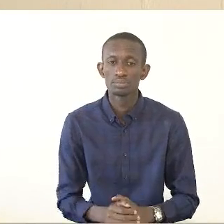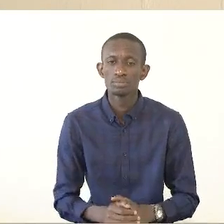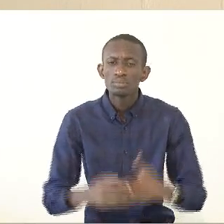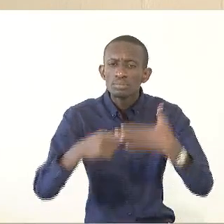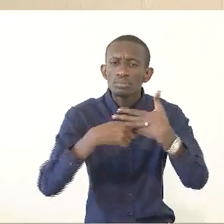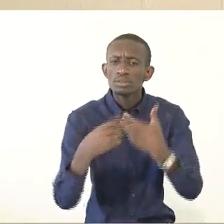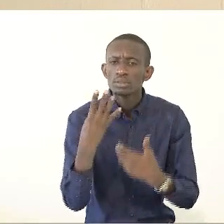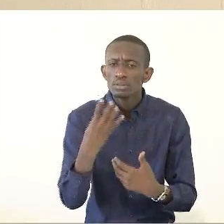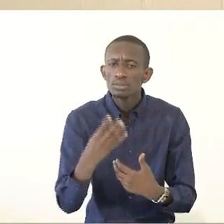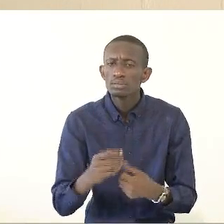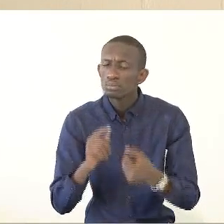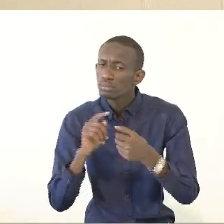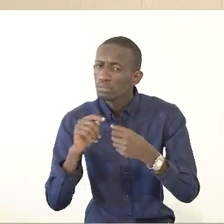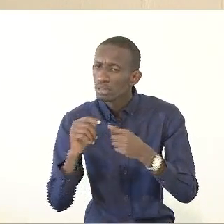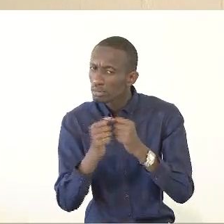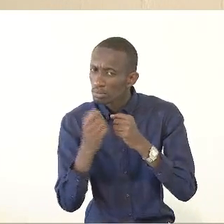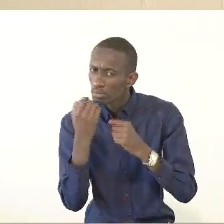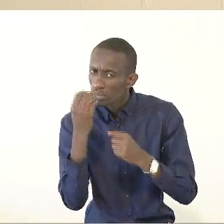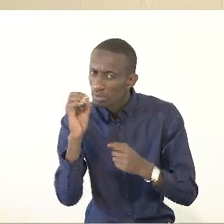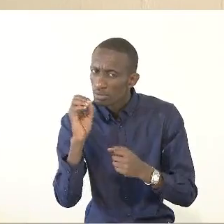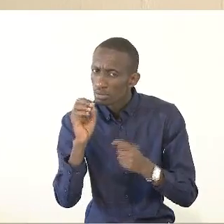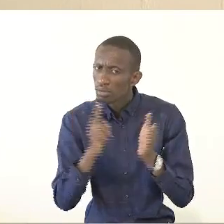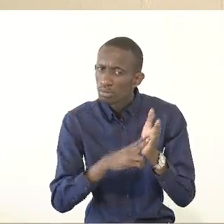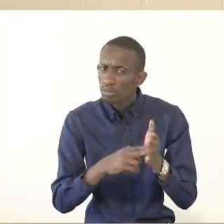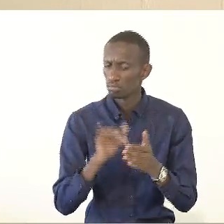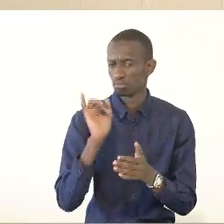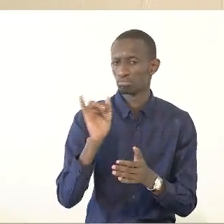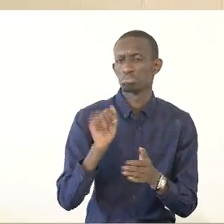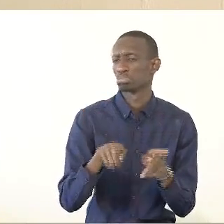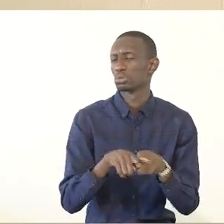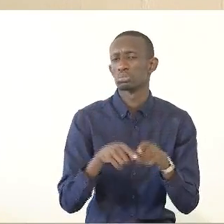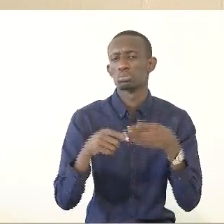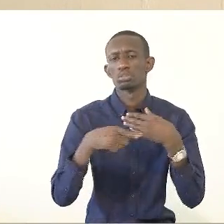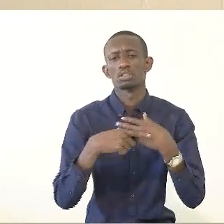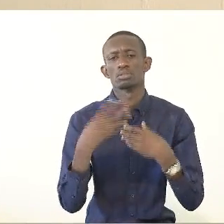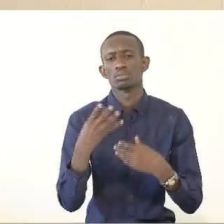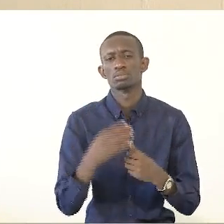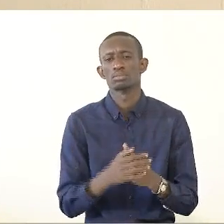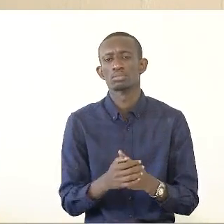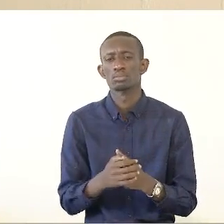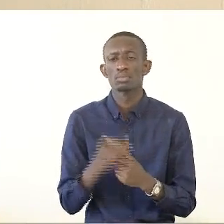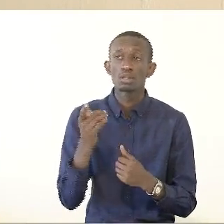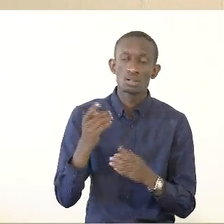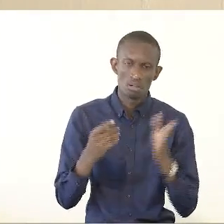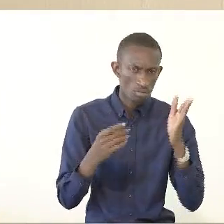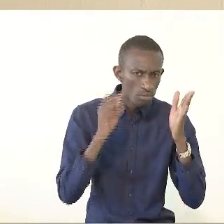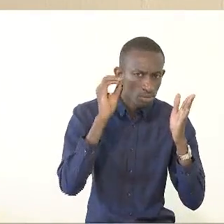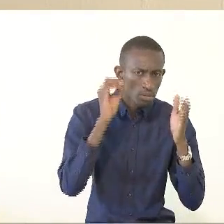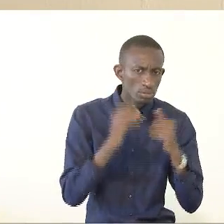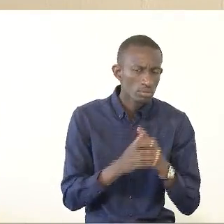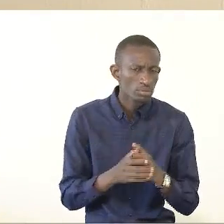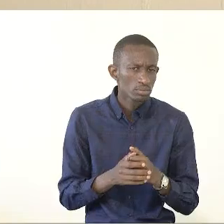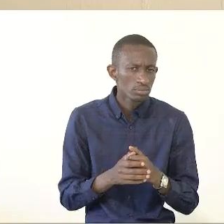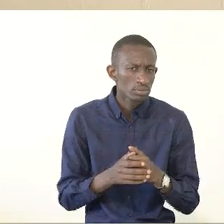Negative 4 and 0, we remain with negative 4. And here we have, on 1, we have negative